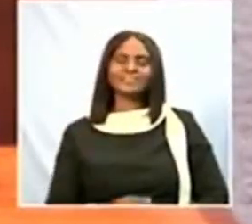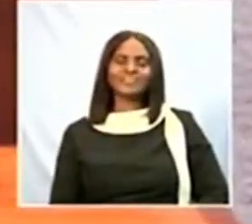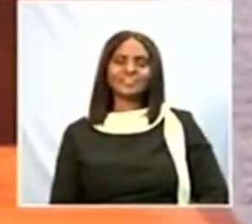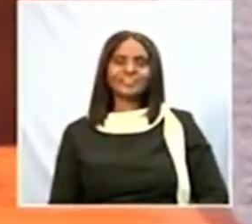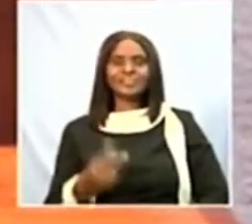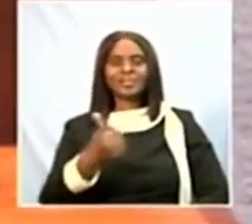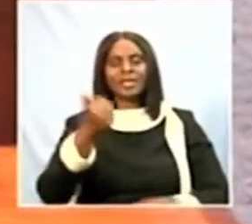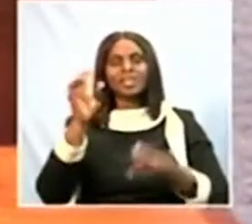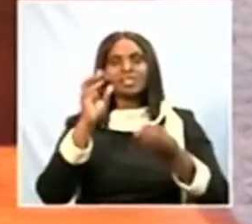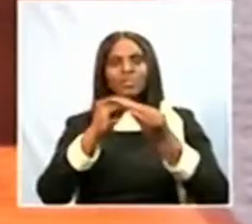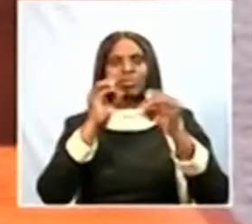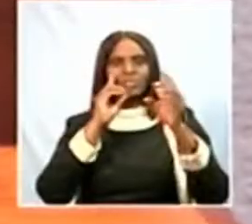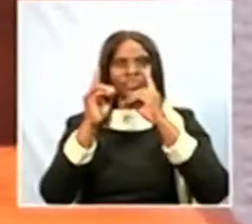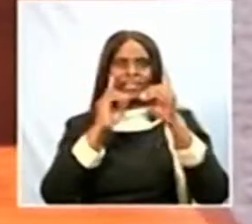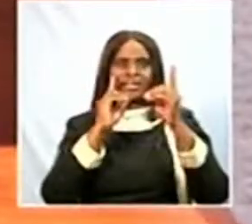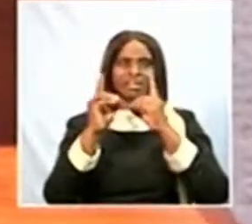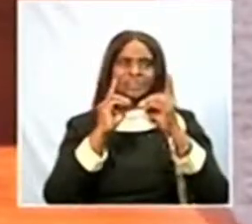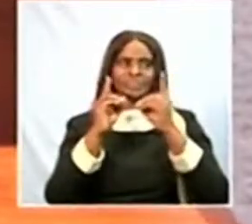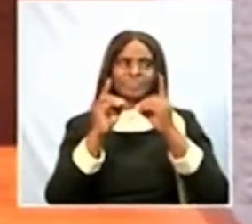Any further debate?